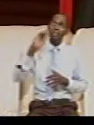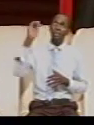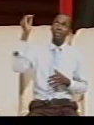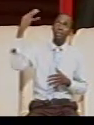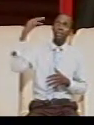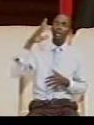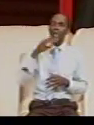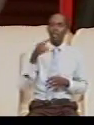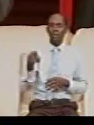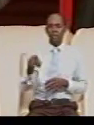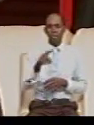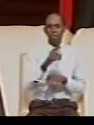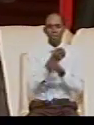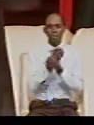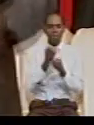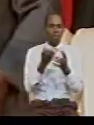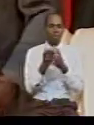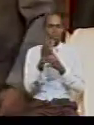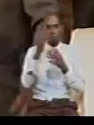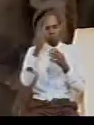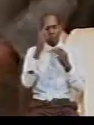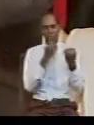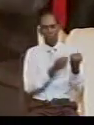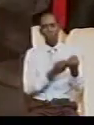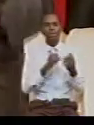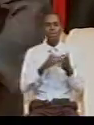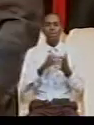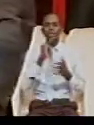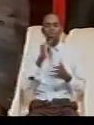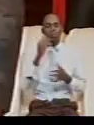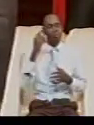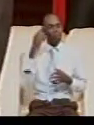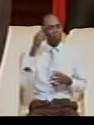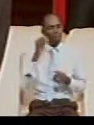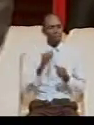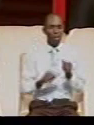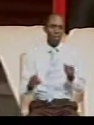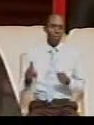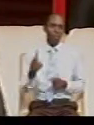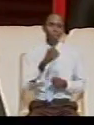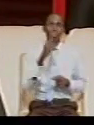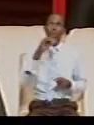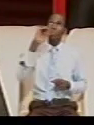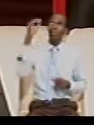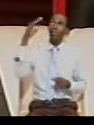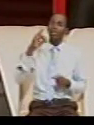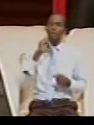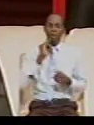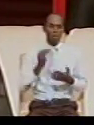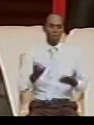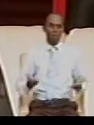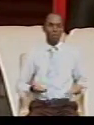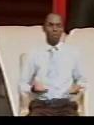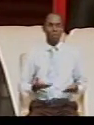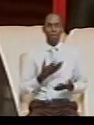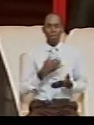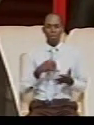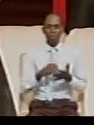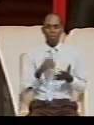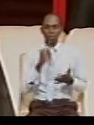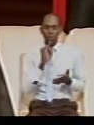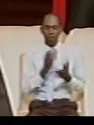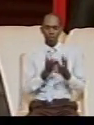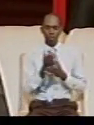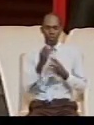saved through faith. It's for everyone. The grace of God is available. And he says, it is through faith, as